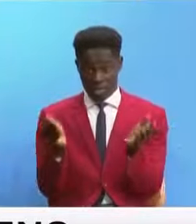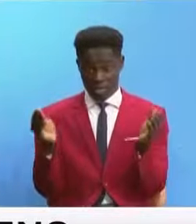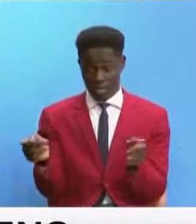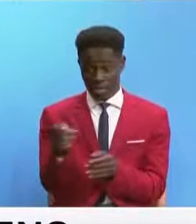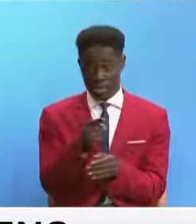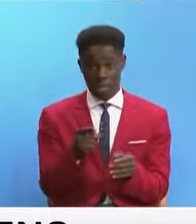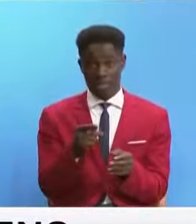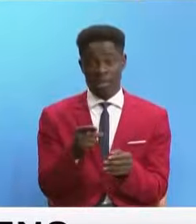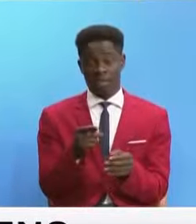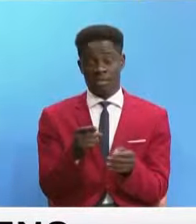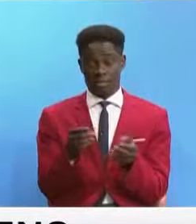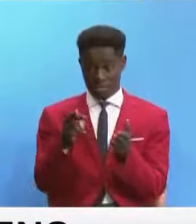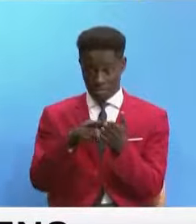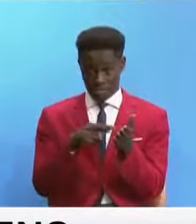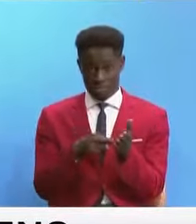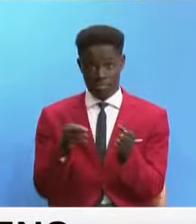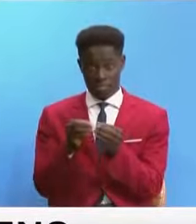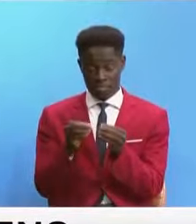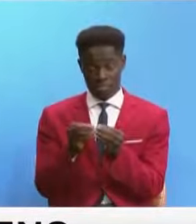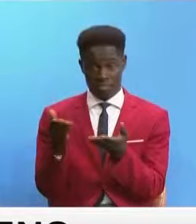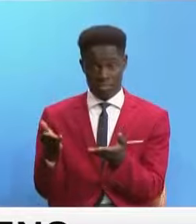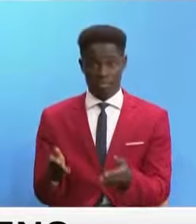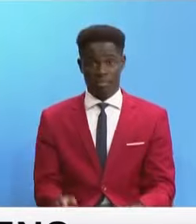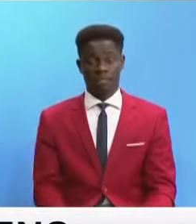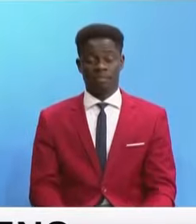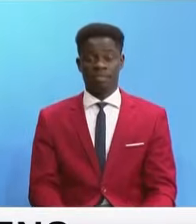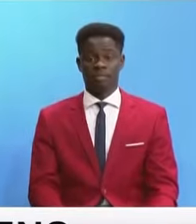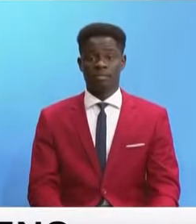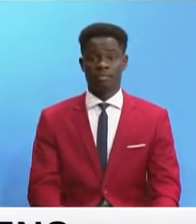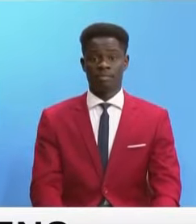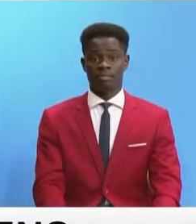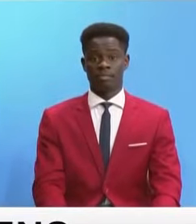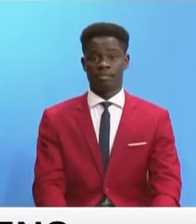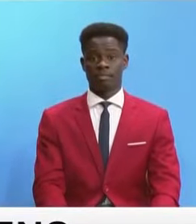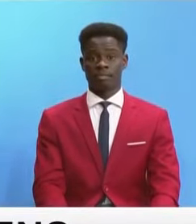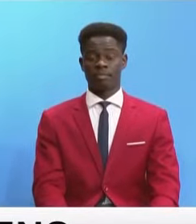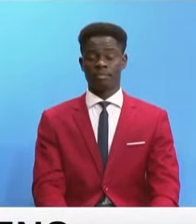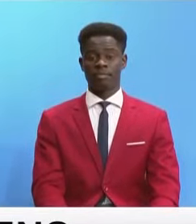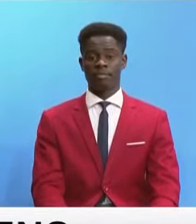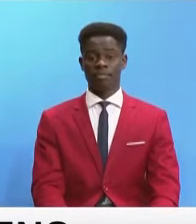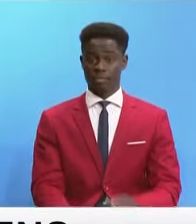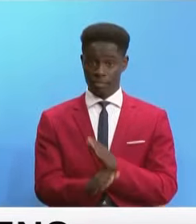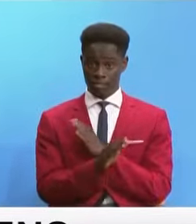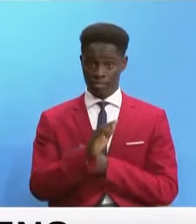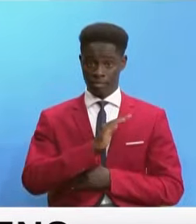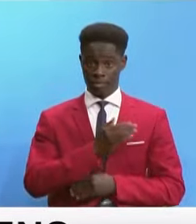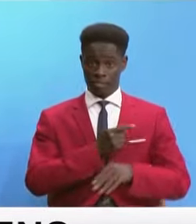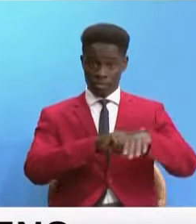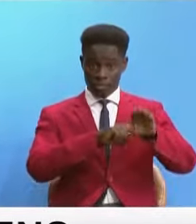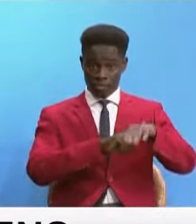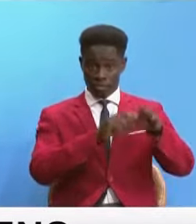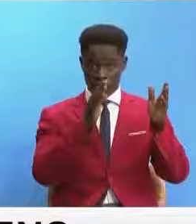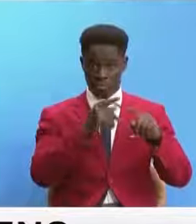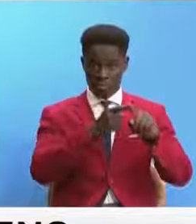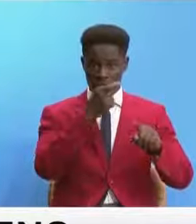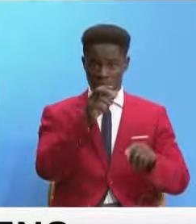bench. Details in the following report. Following the elimination of the Copper Queens from the Paris 2024